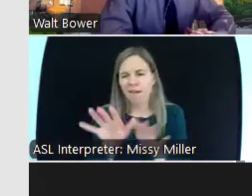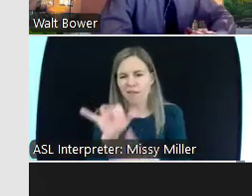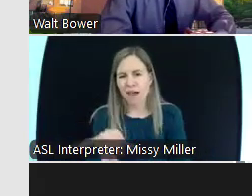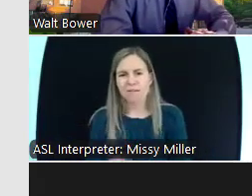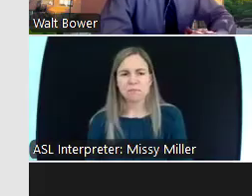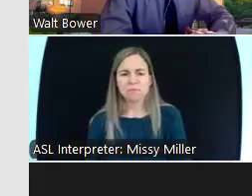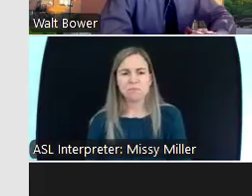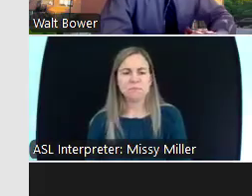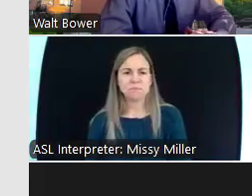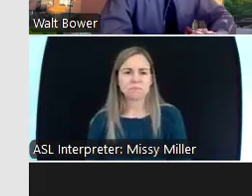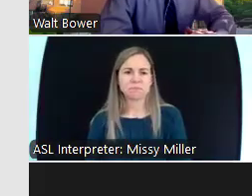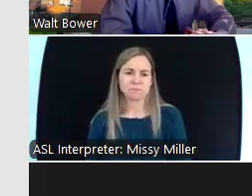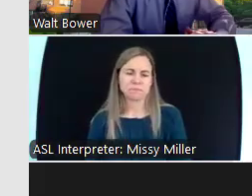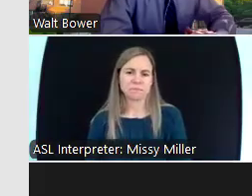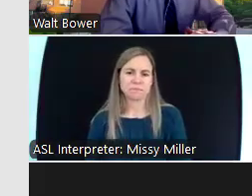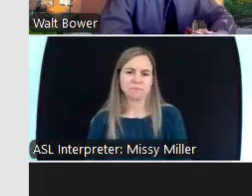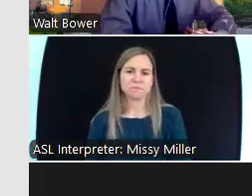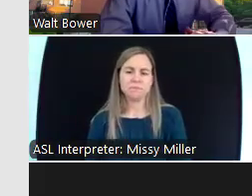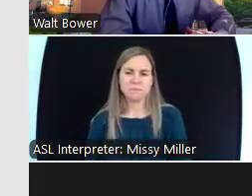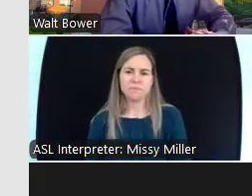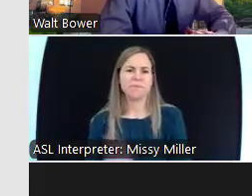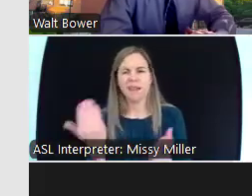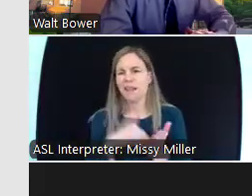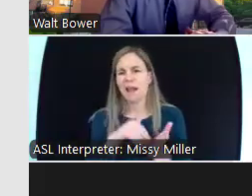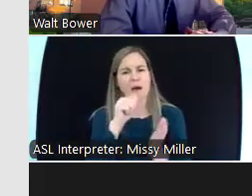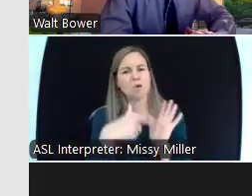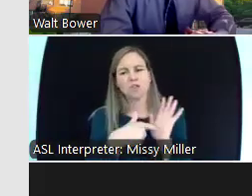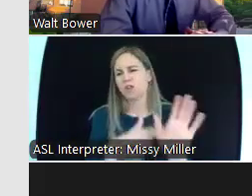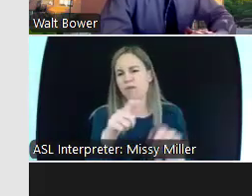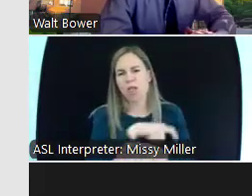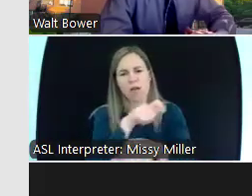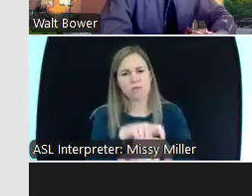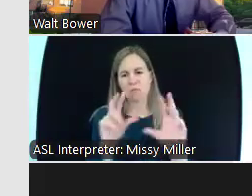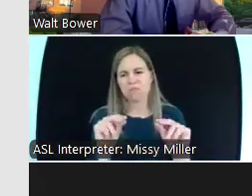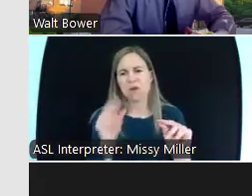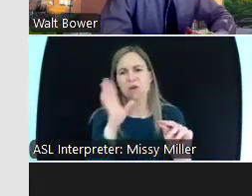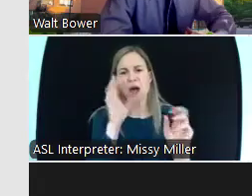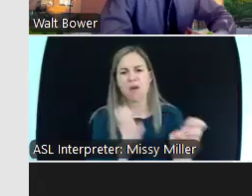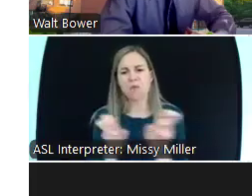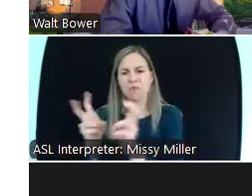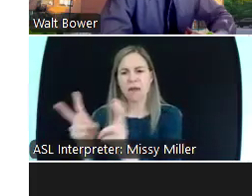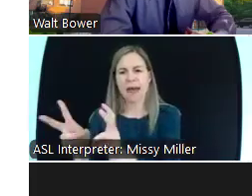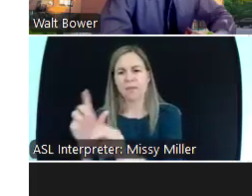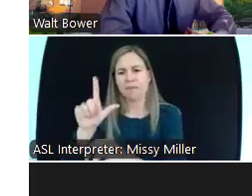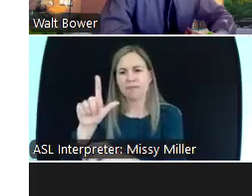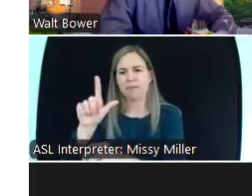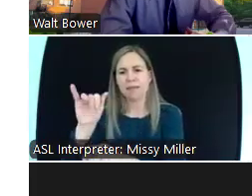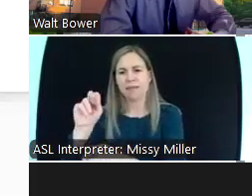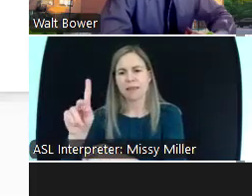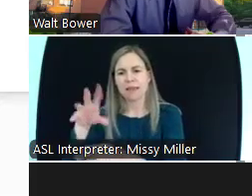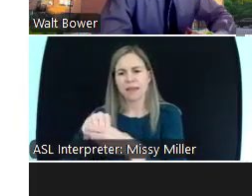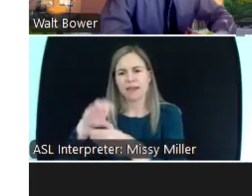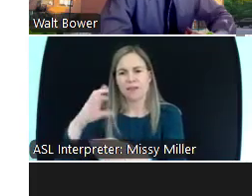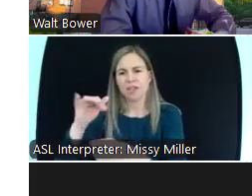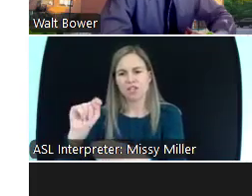So, again, I won't stay on these very long. I will put the links in the chat in just